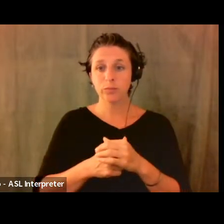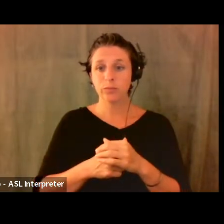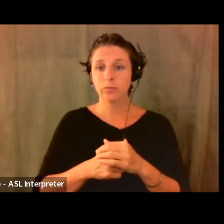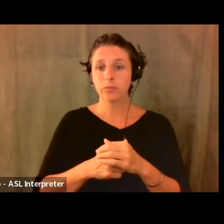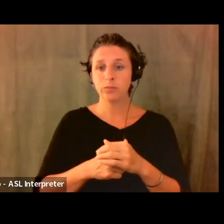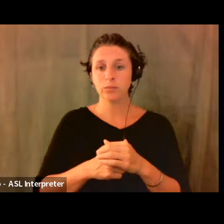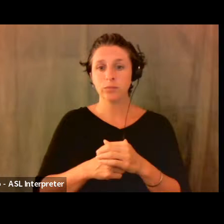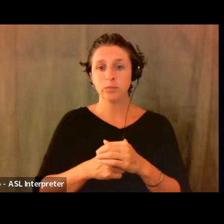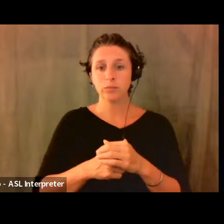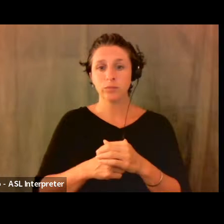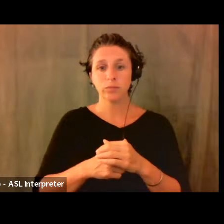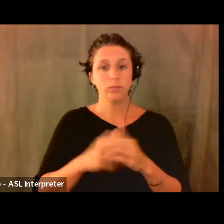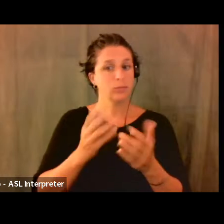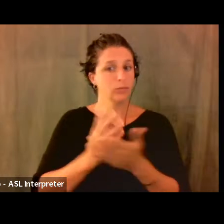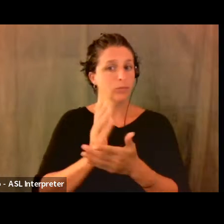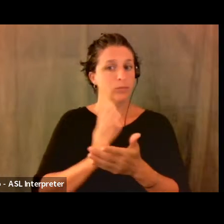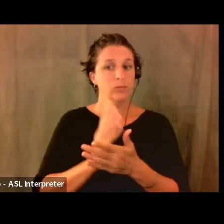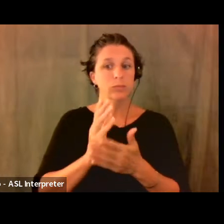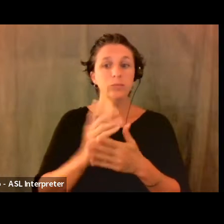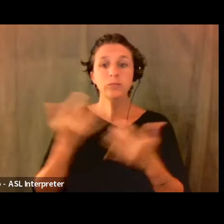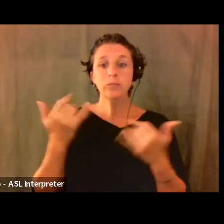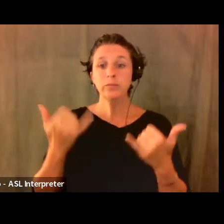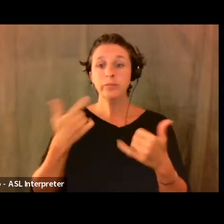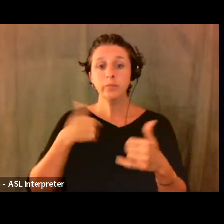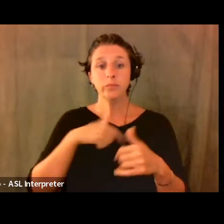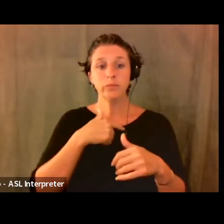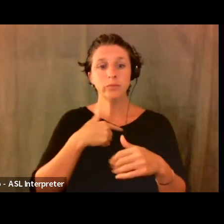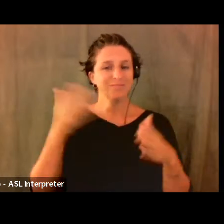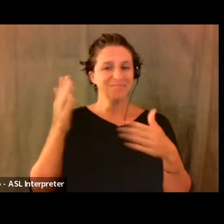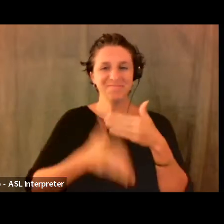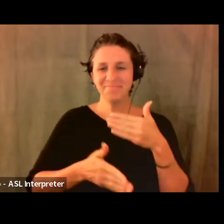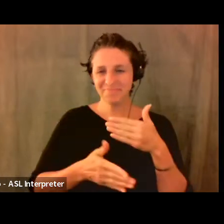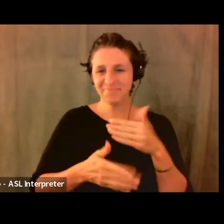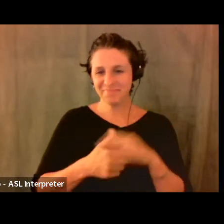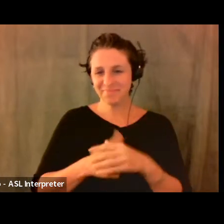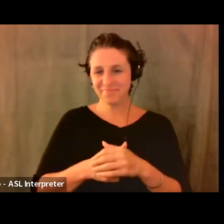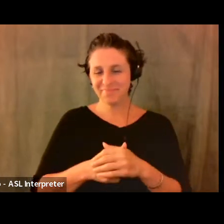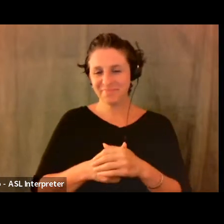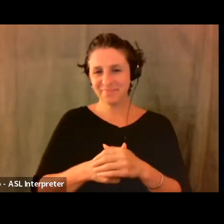you. All right, and now we are adjourned.